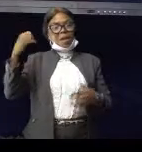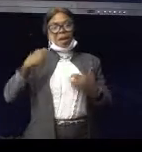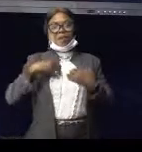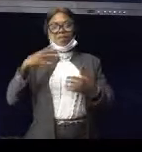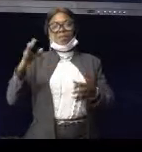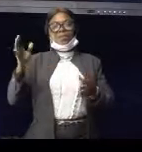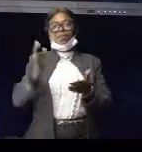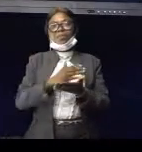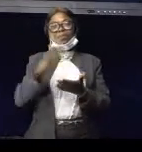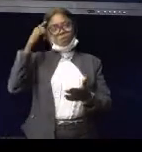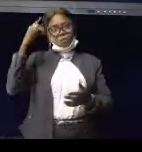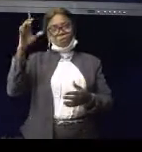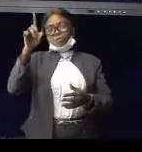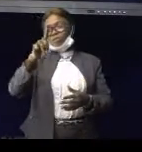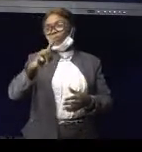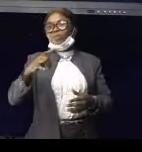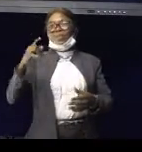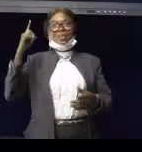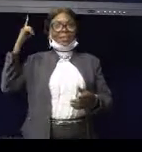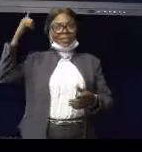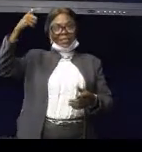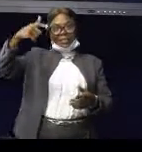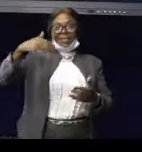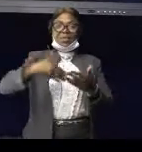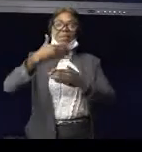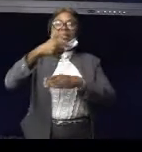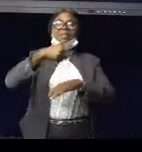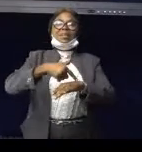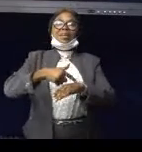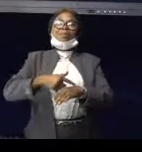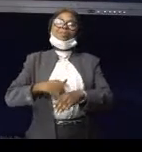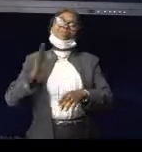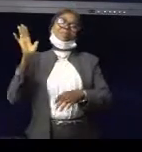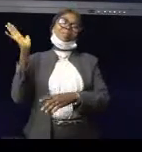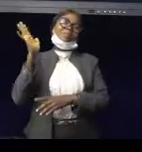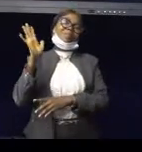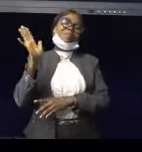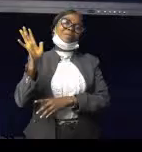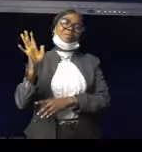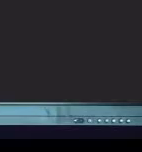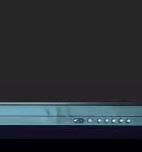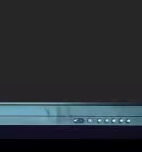a song for you. Till I come your way in the next lesson, remain wonderful mathematicians.